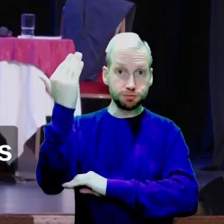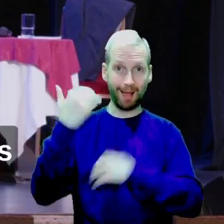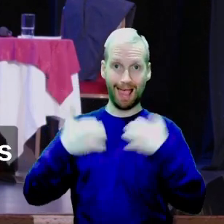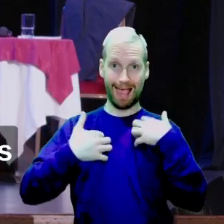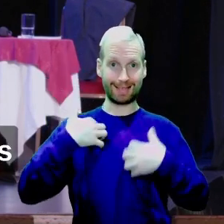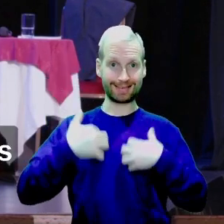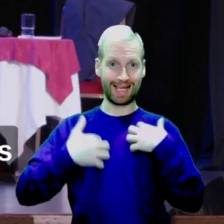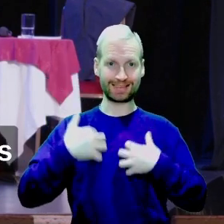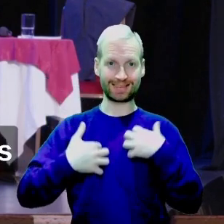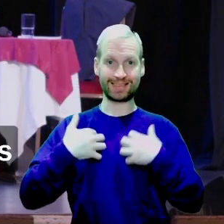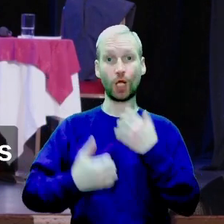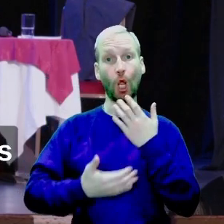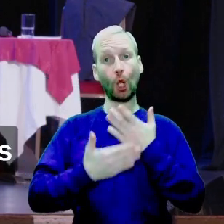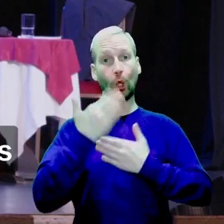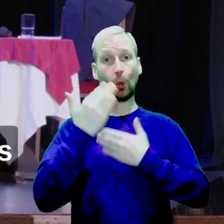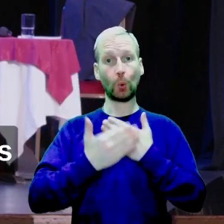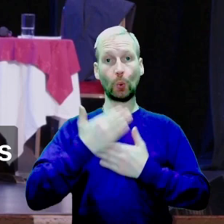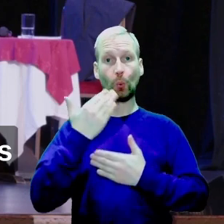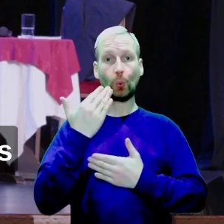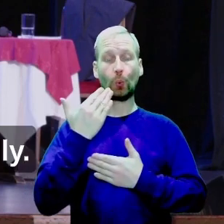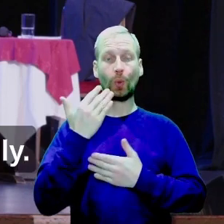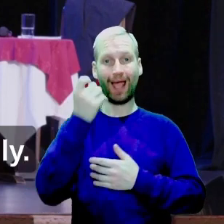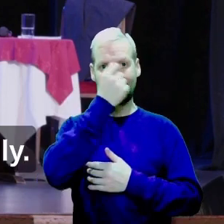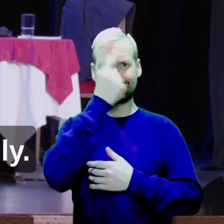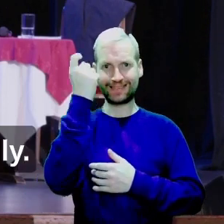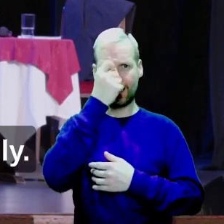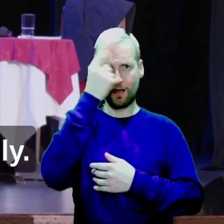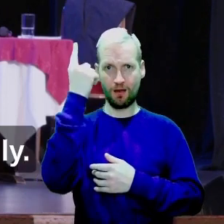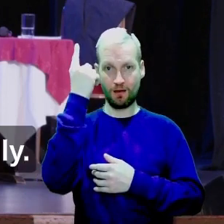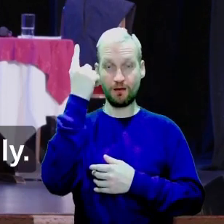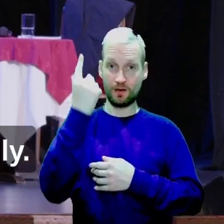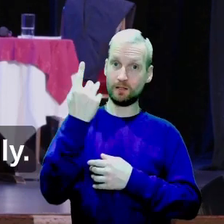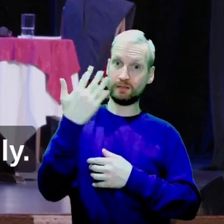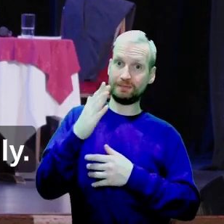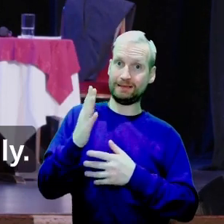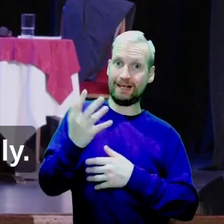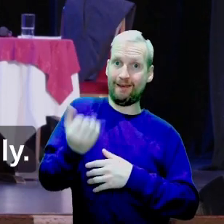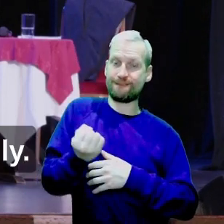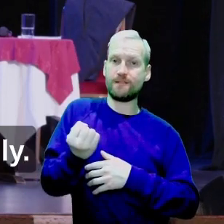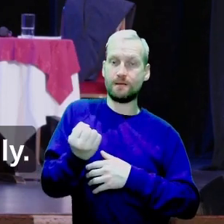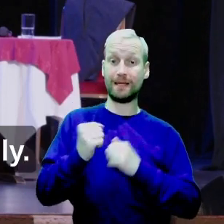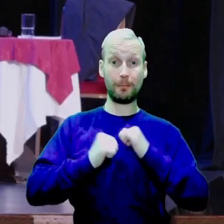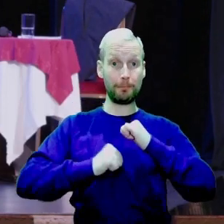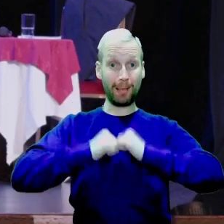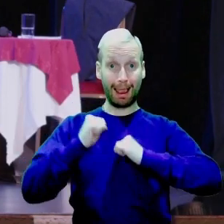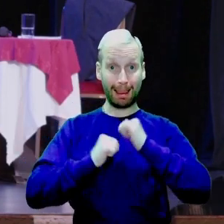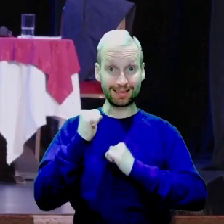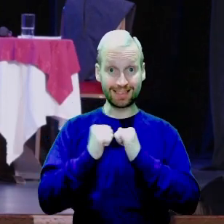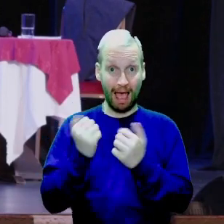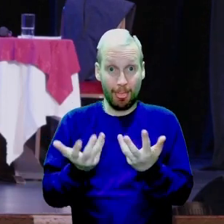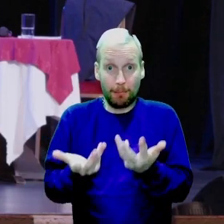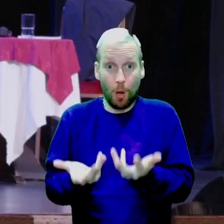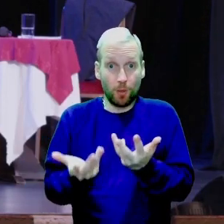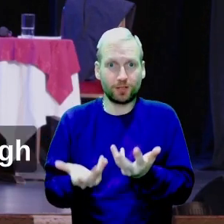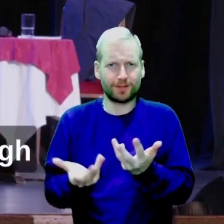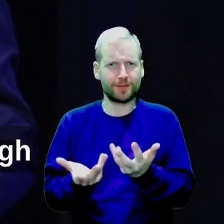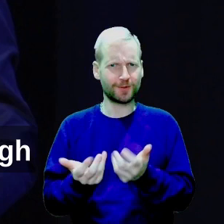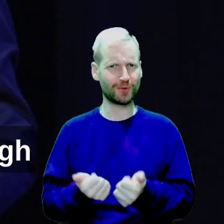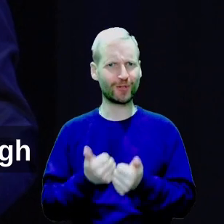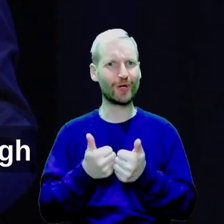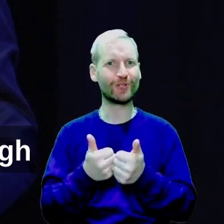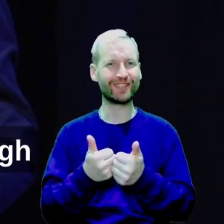exciting new ideas that we have that are currently being built, actually. So, yeah, really good.